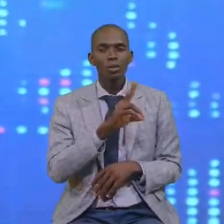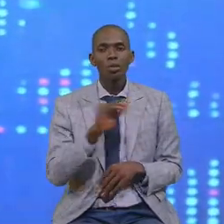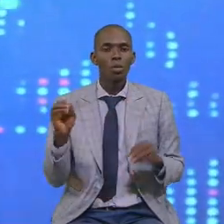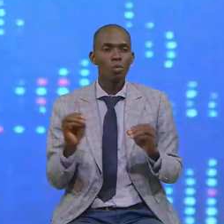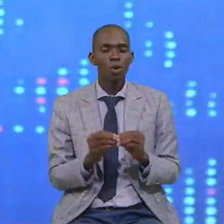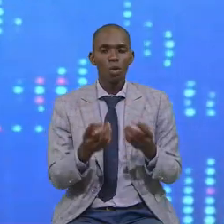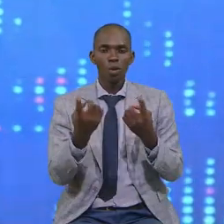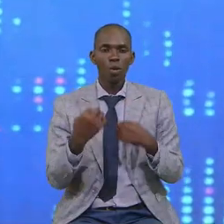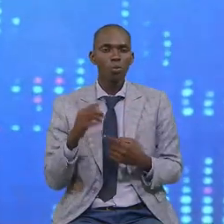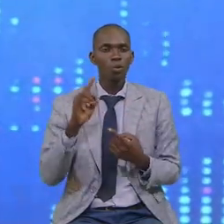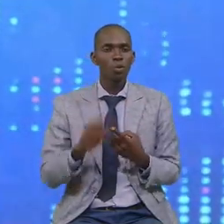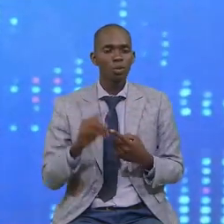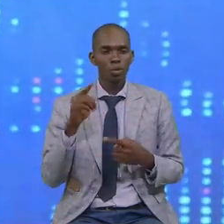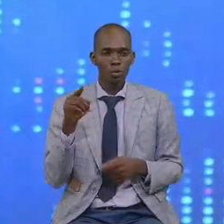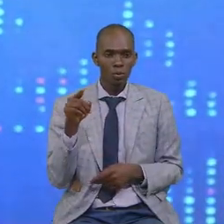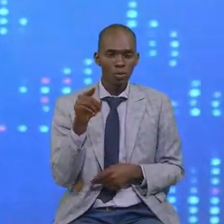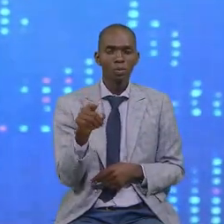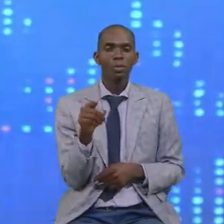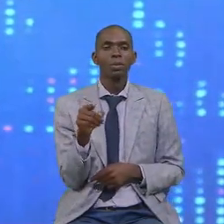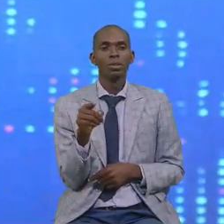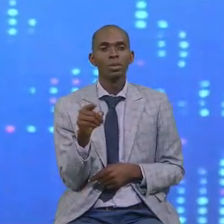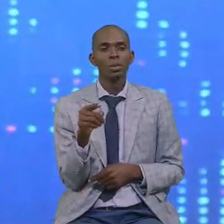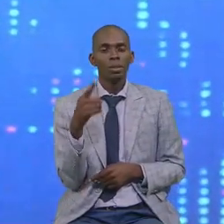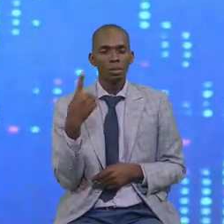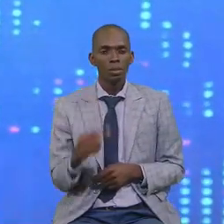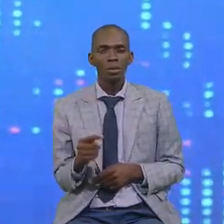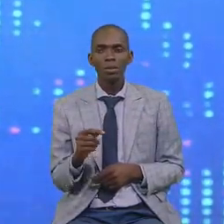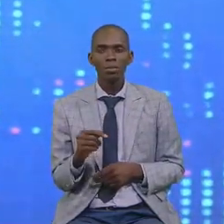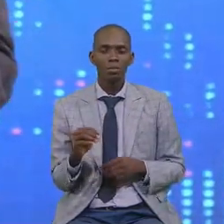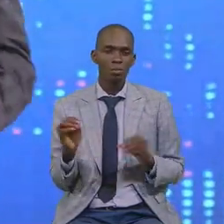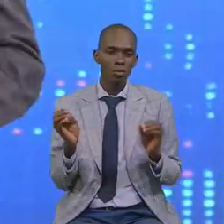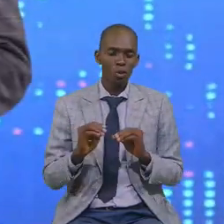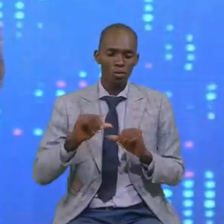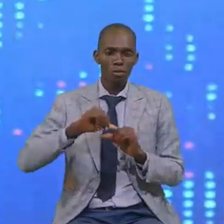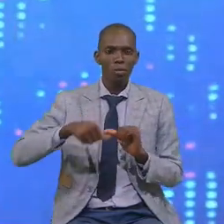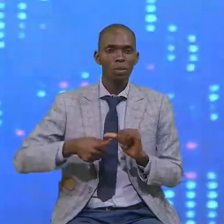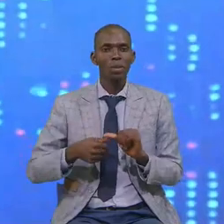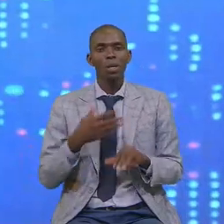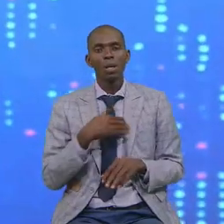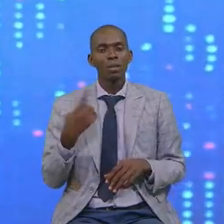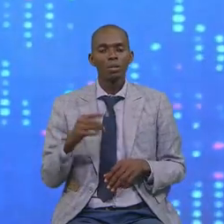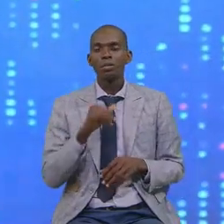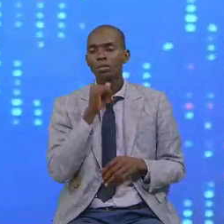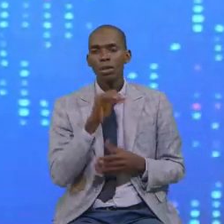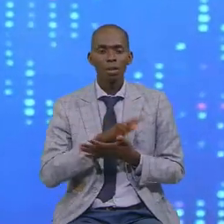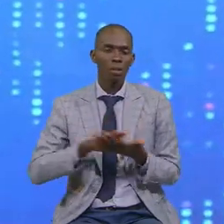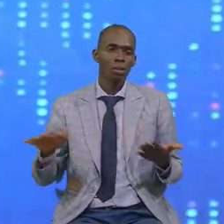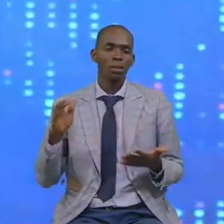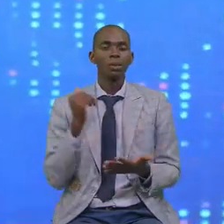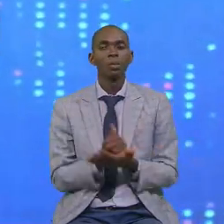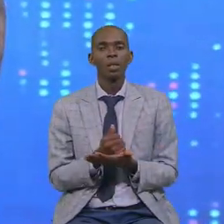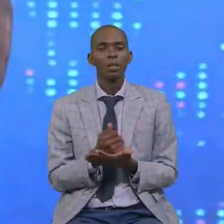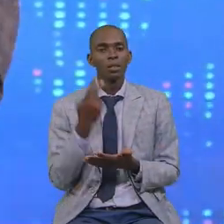more come into thee the uncircumcised and the unclean. Look at